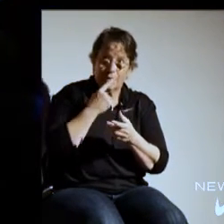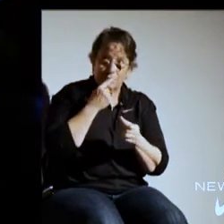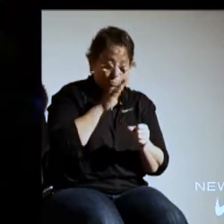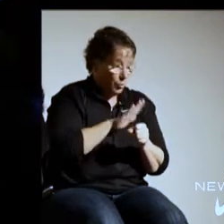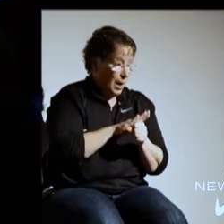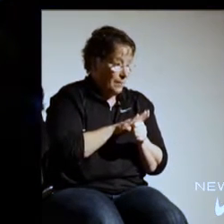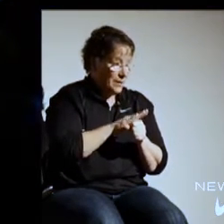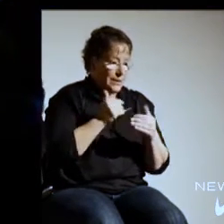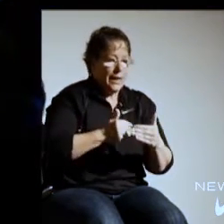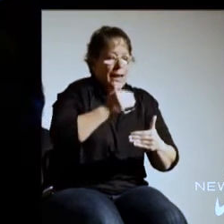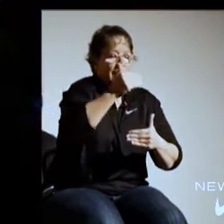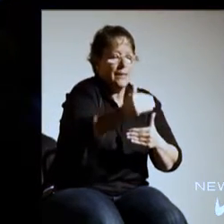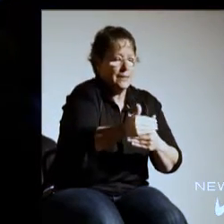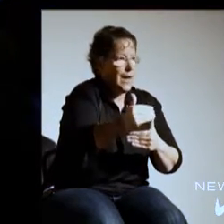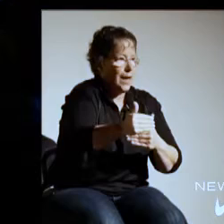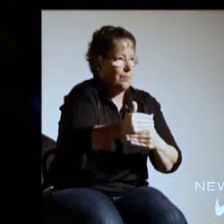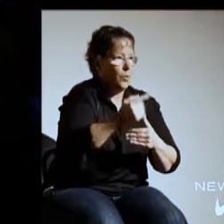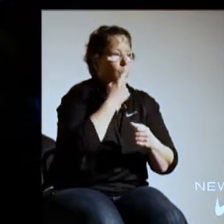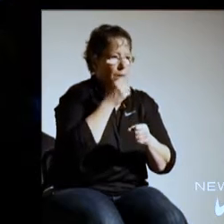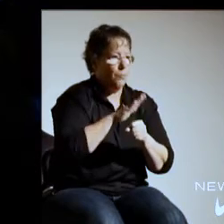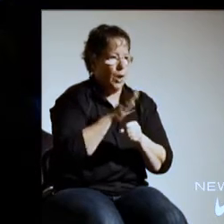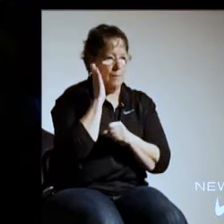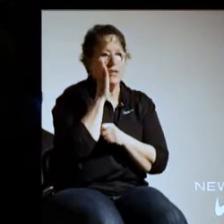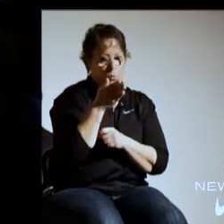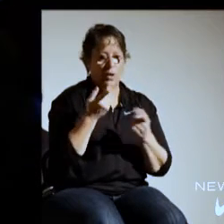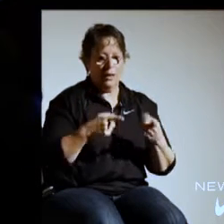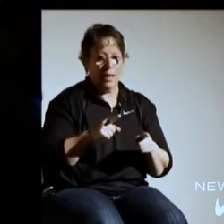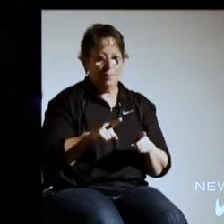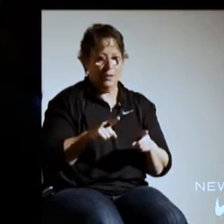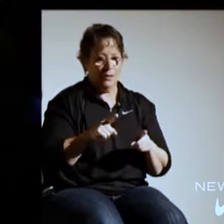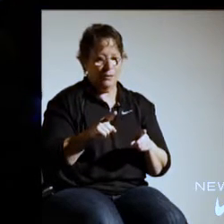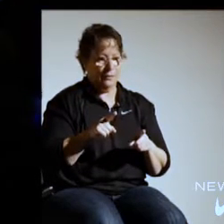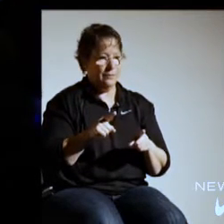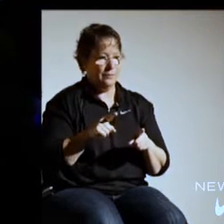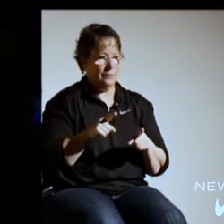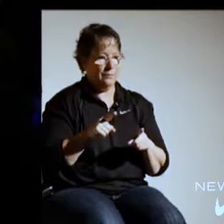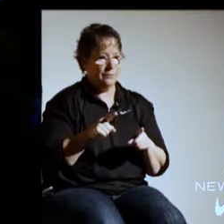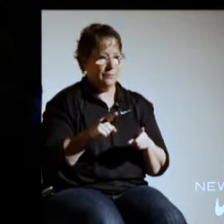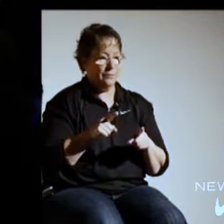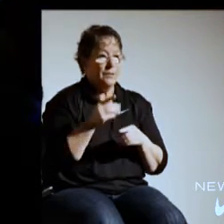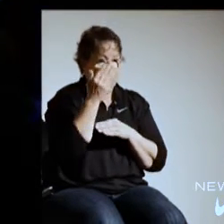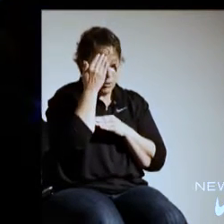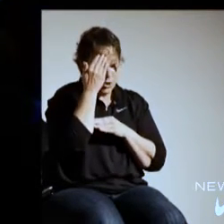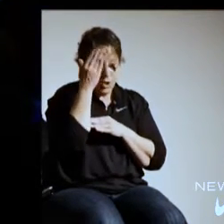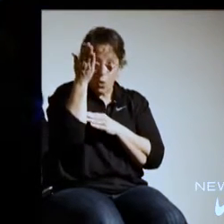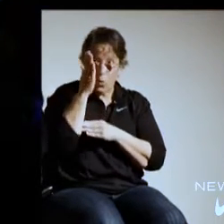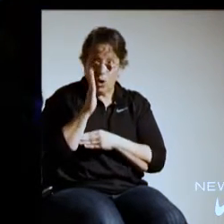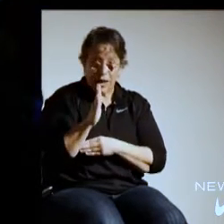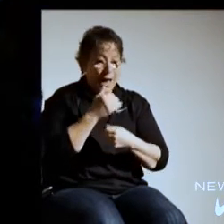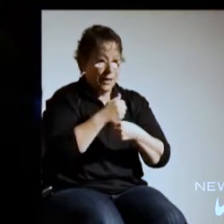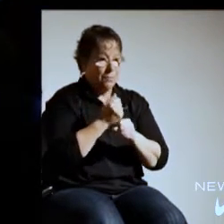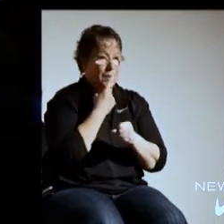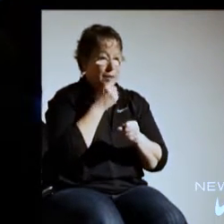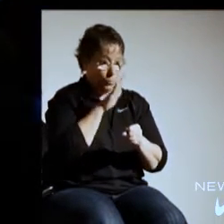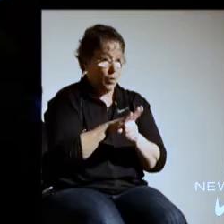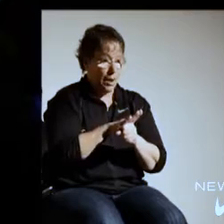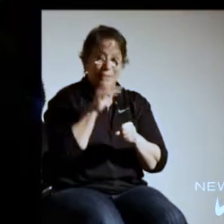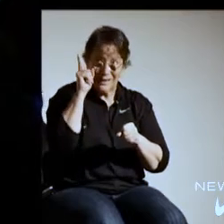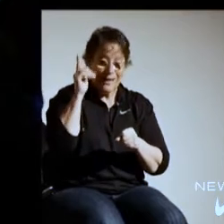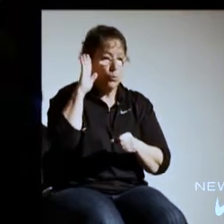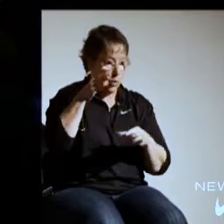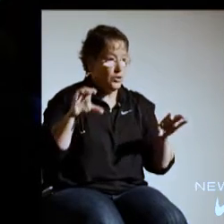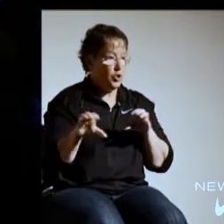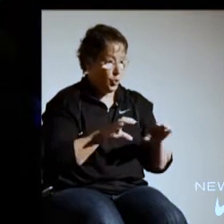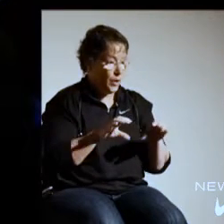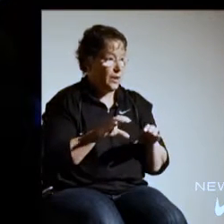being fulfilled. I want you to know that if God's made a promise, he will keep it. You can count on it.